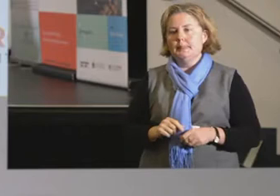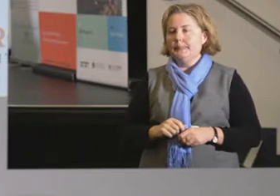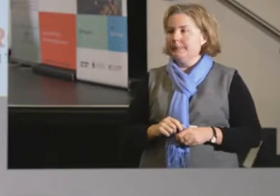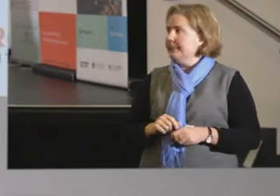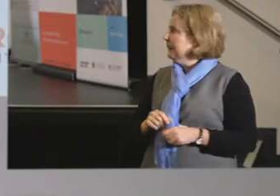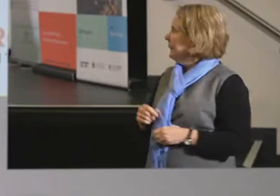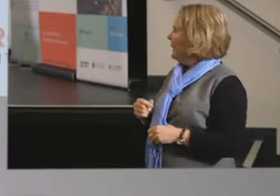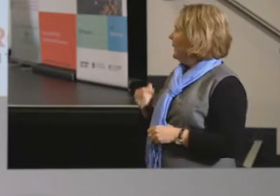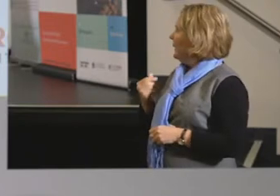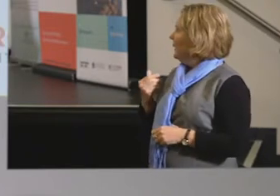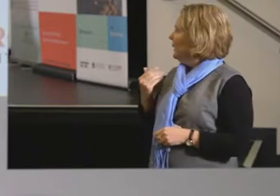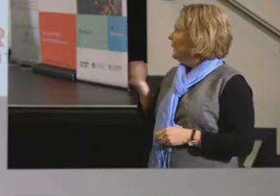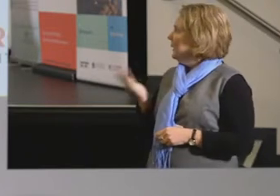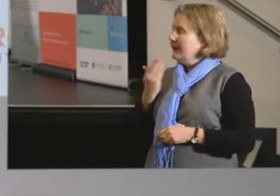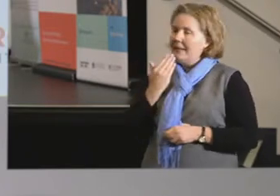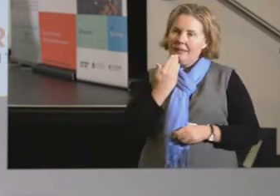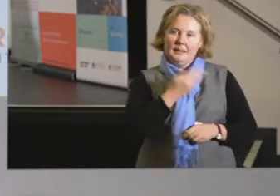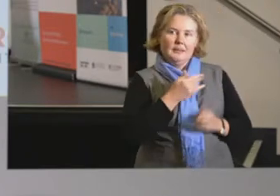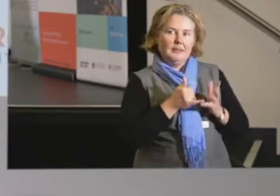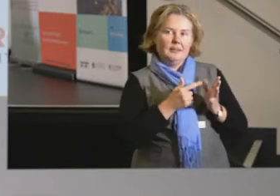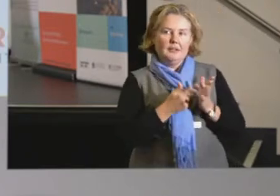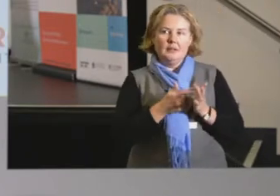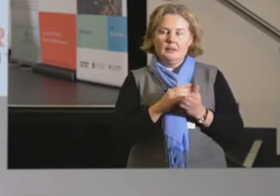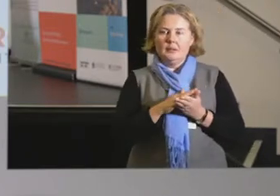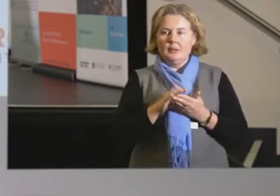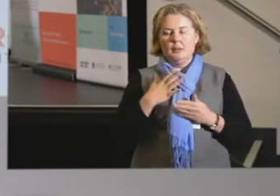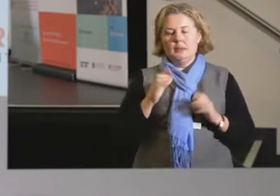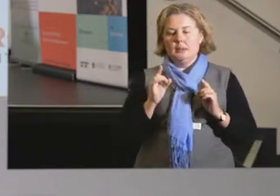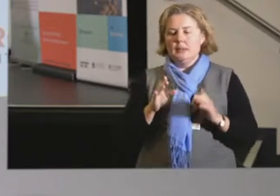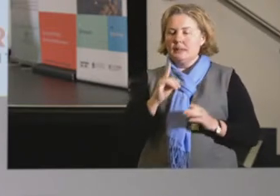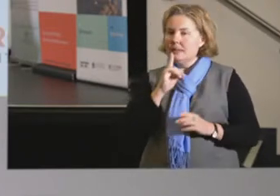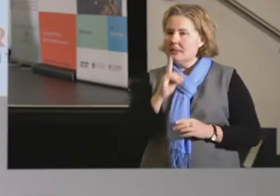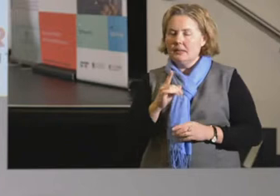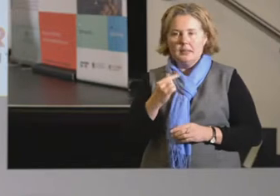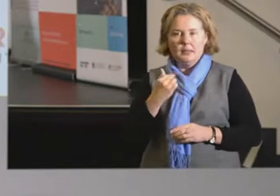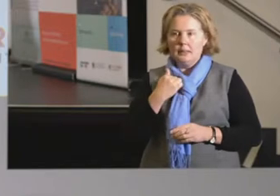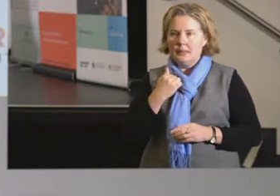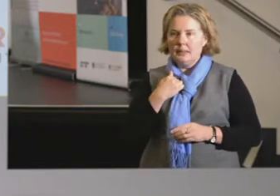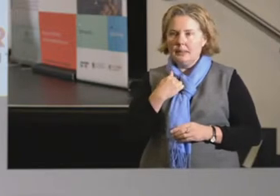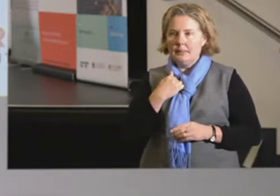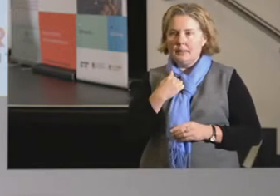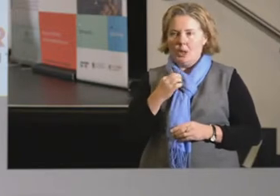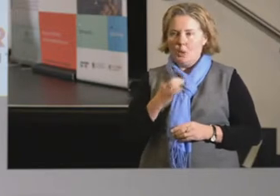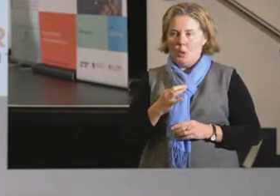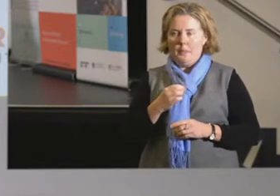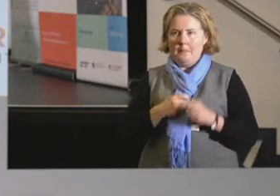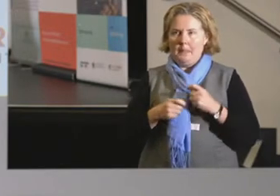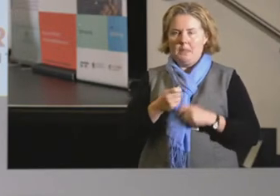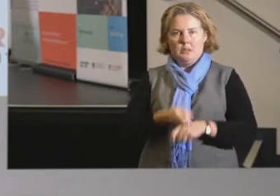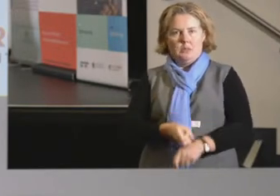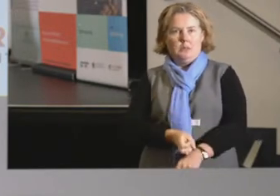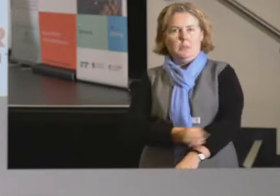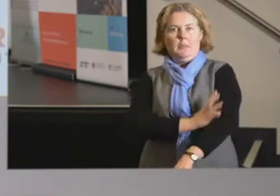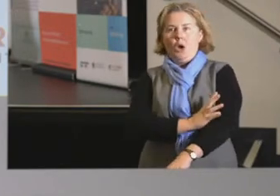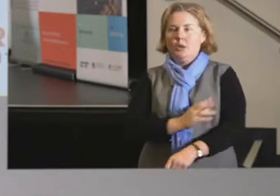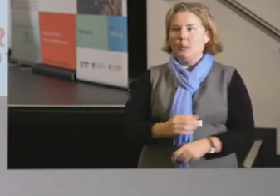Thanks, Sarah. Maybe I should start by saying now I'm not going to be my inspiring self. I'm going to